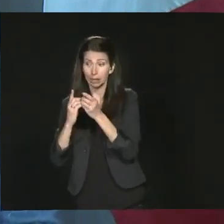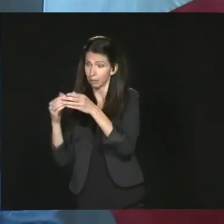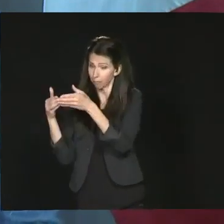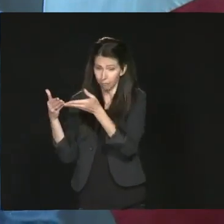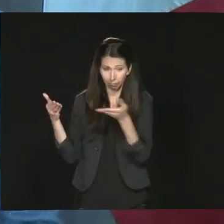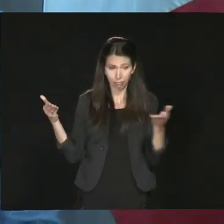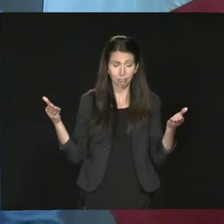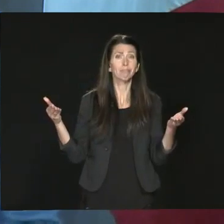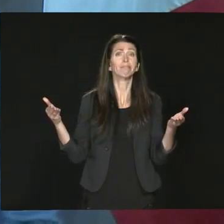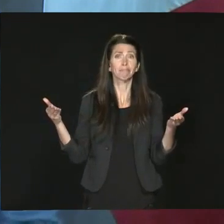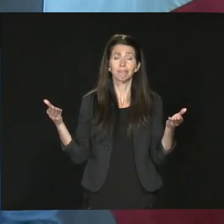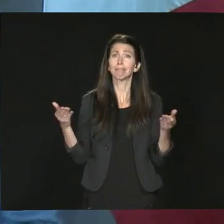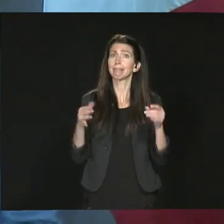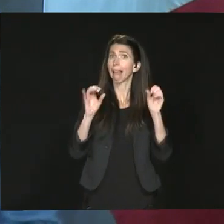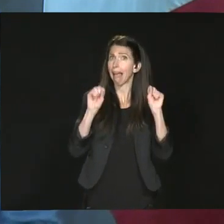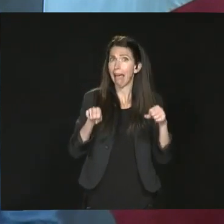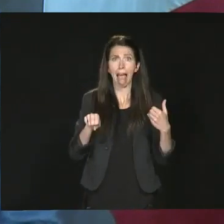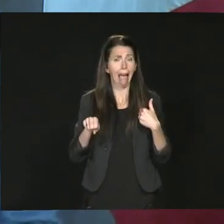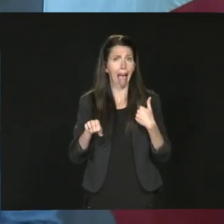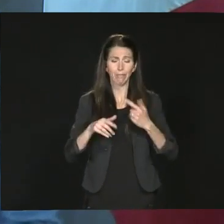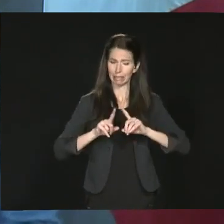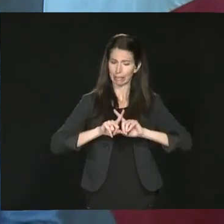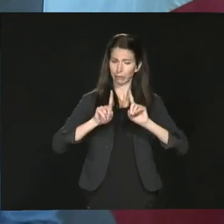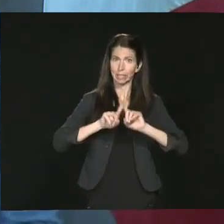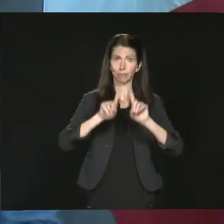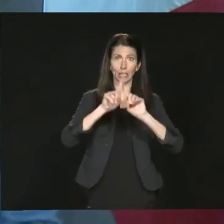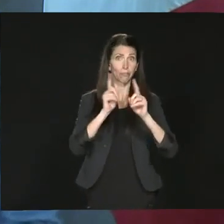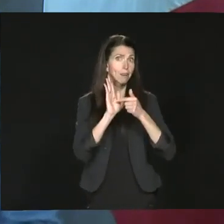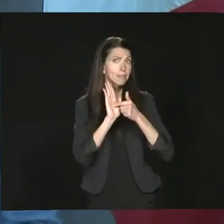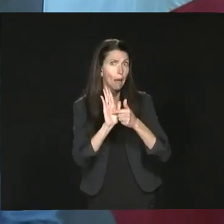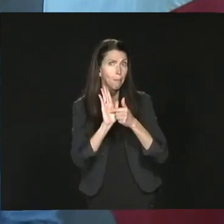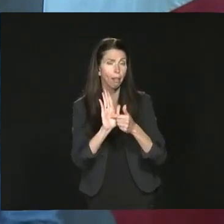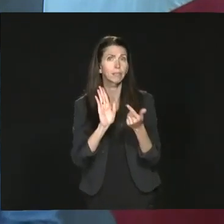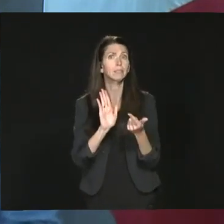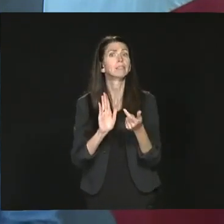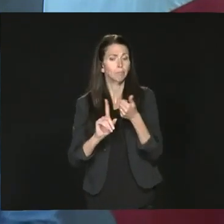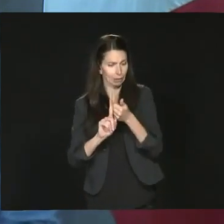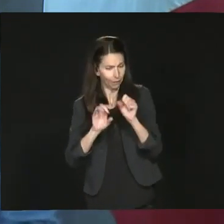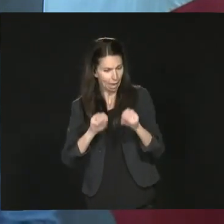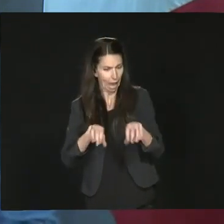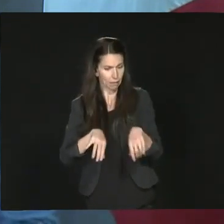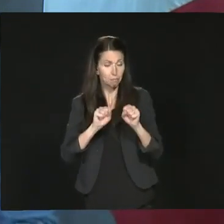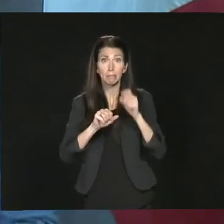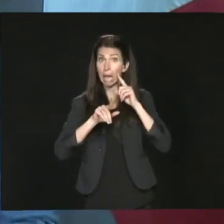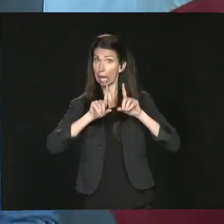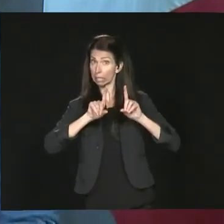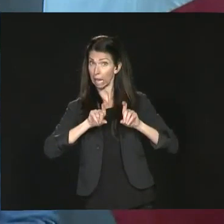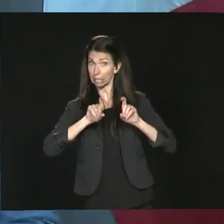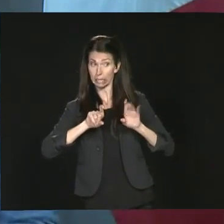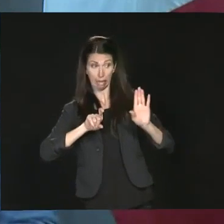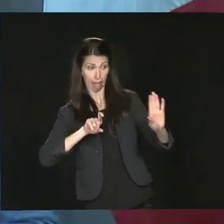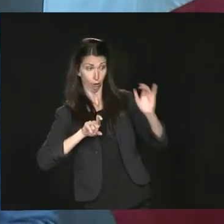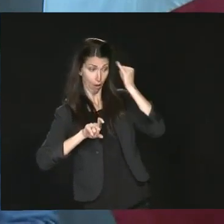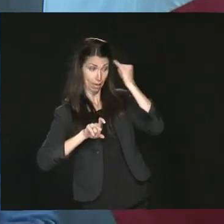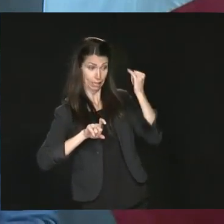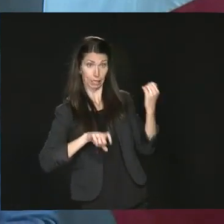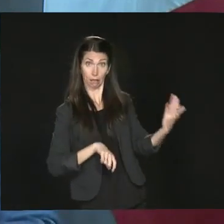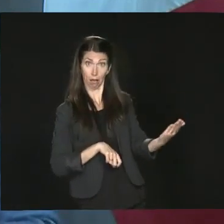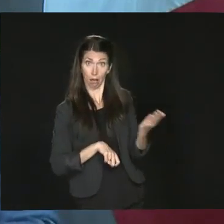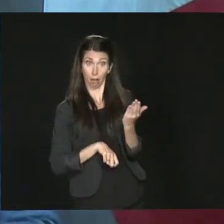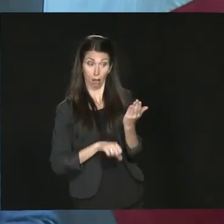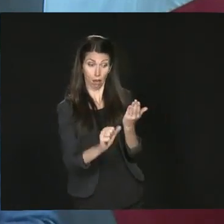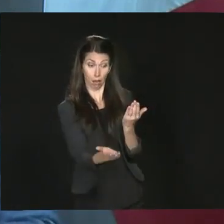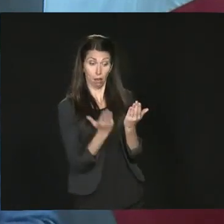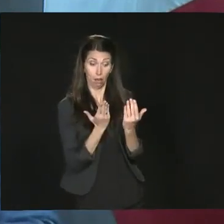mettre à l'essai pour combattre la COVID-19 et d'autres défis similaires. The innovations selected